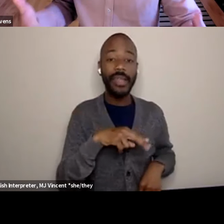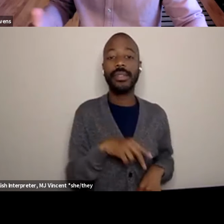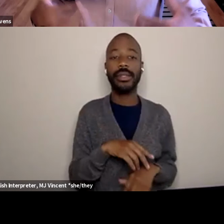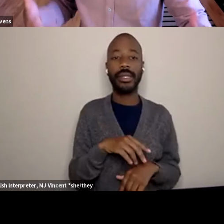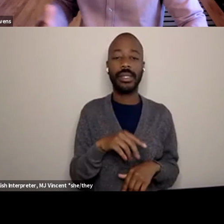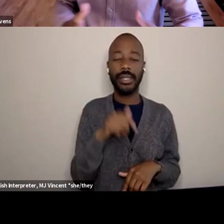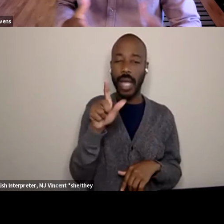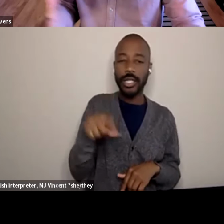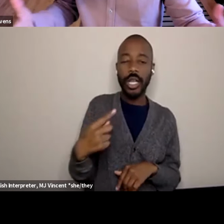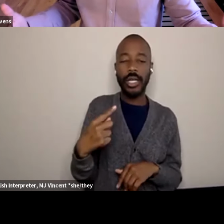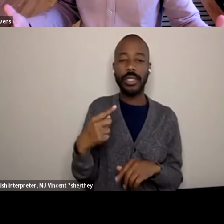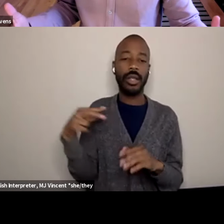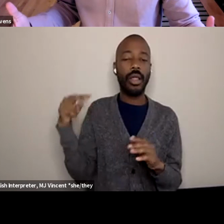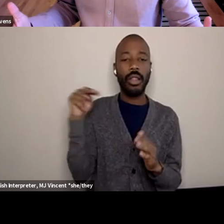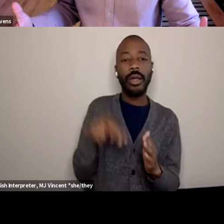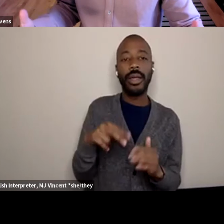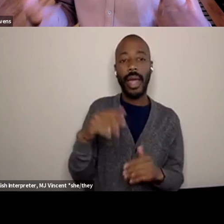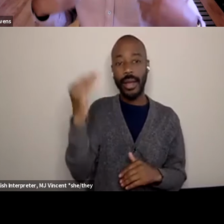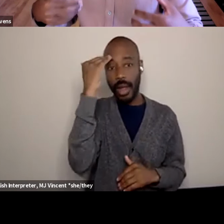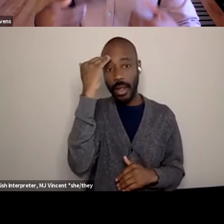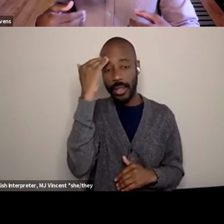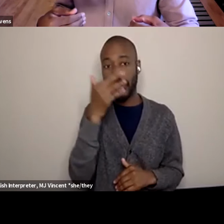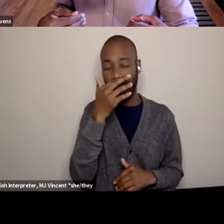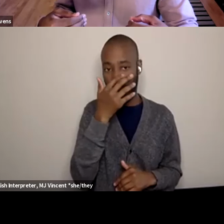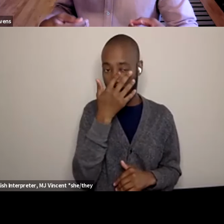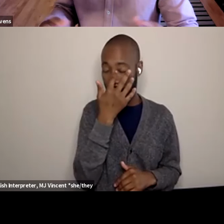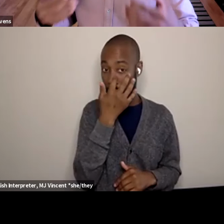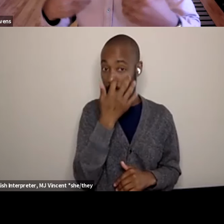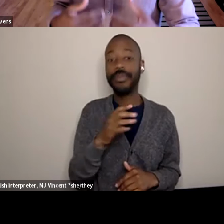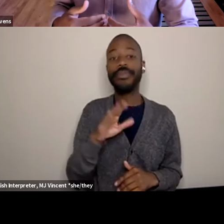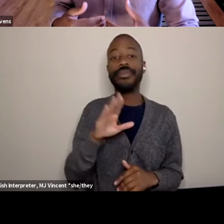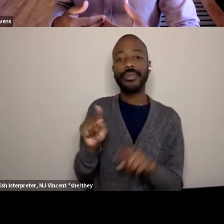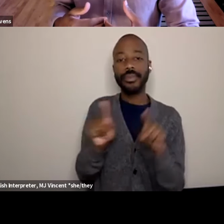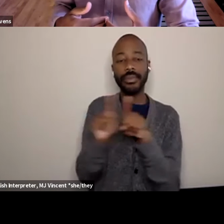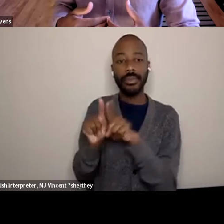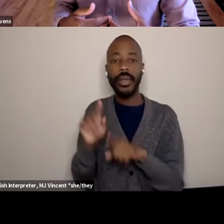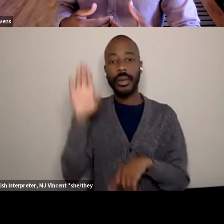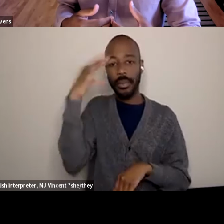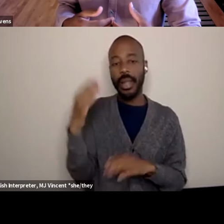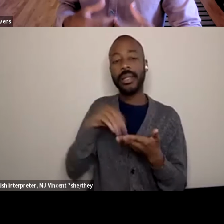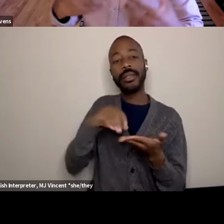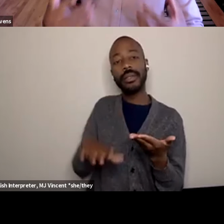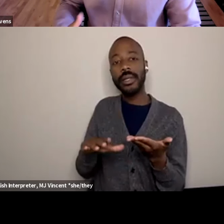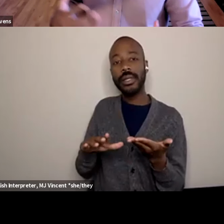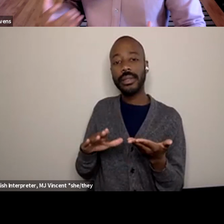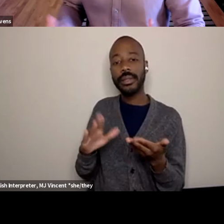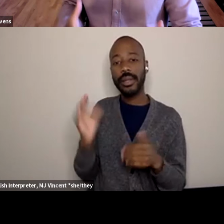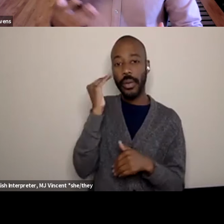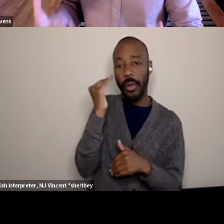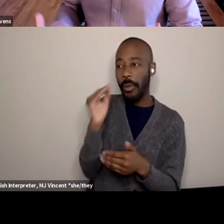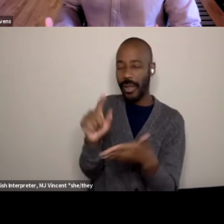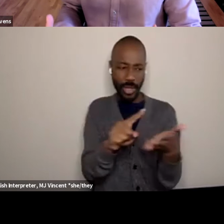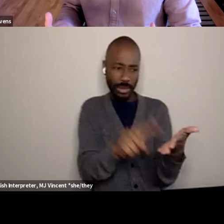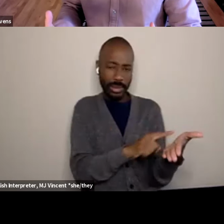right? Tessie McGee engaging in this oppositional gaze, but also Black students being privied to the kind of critiques that Black